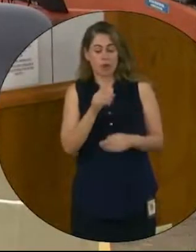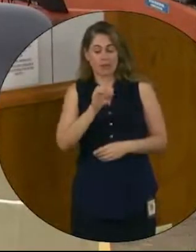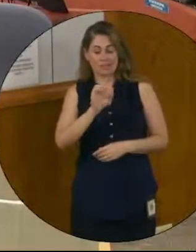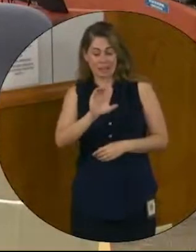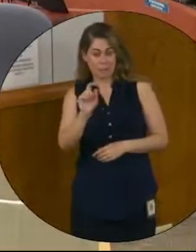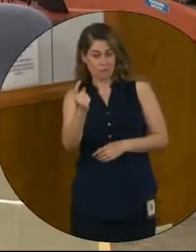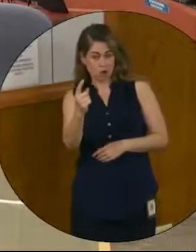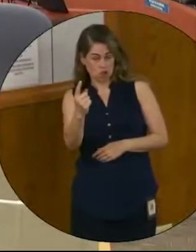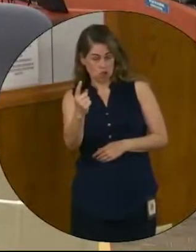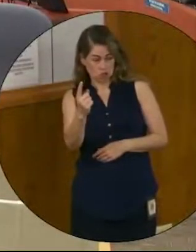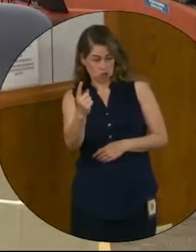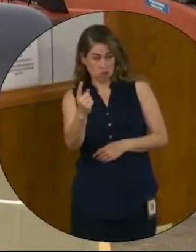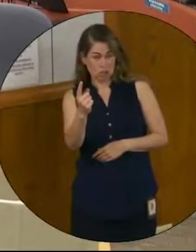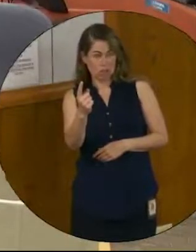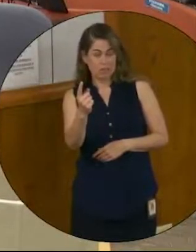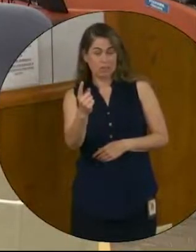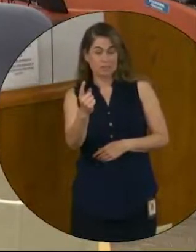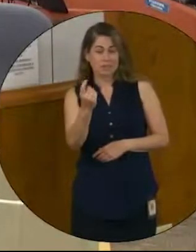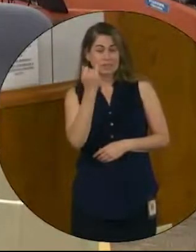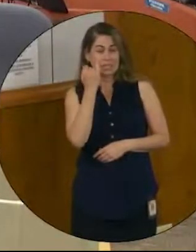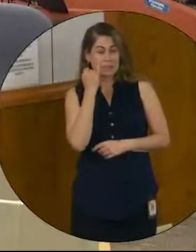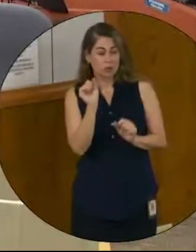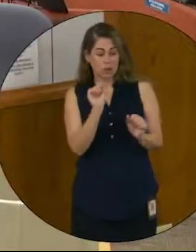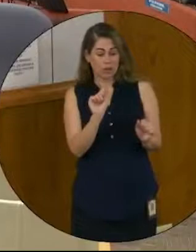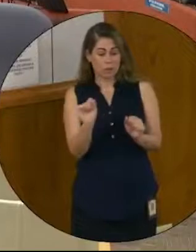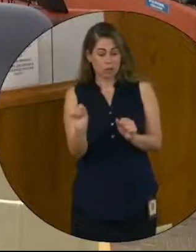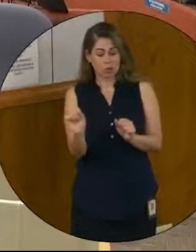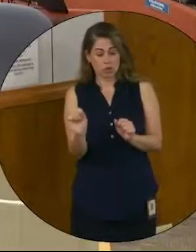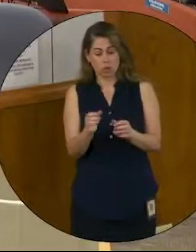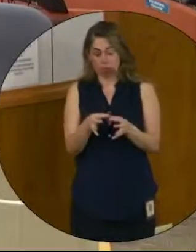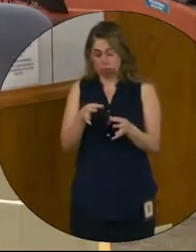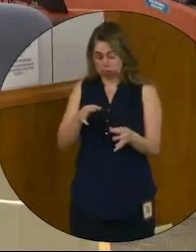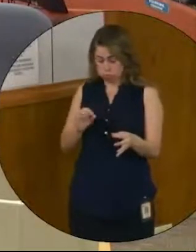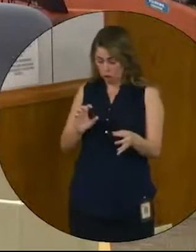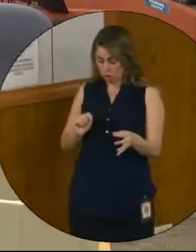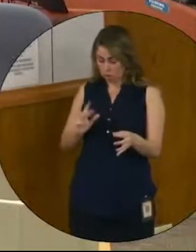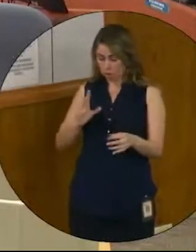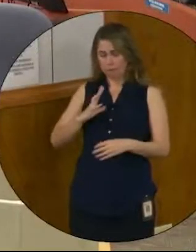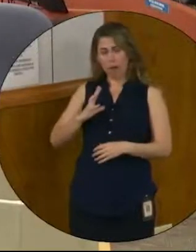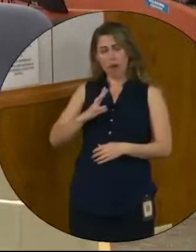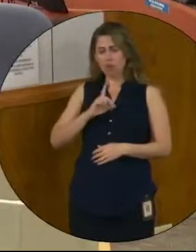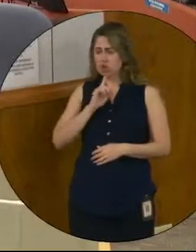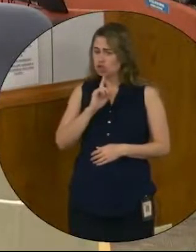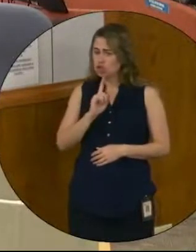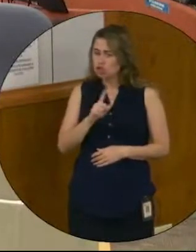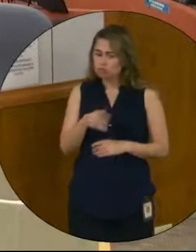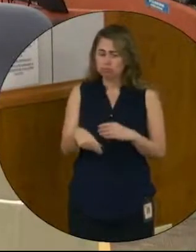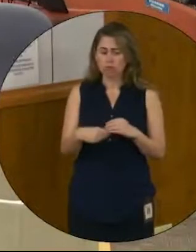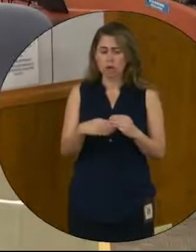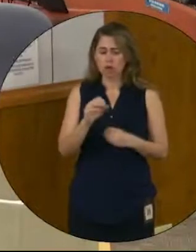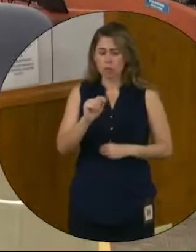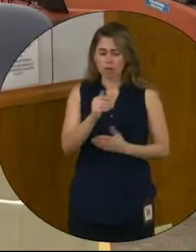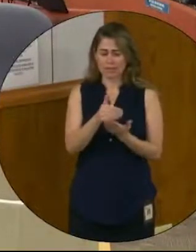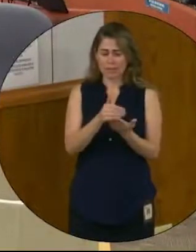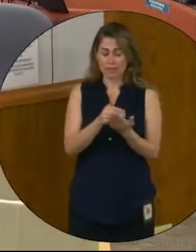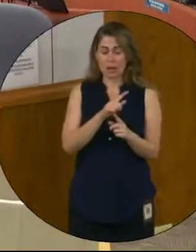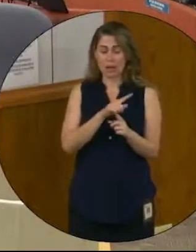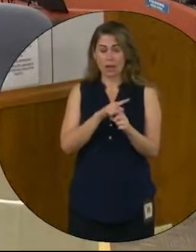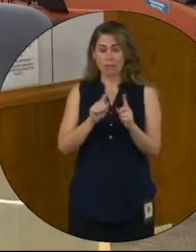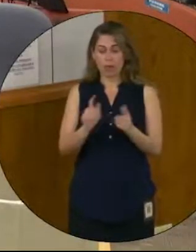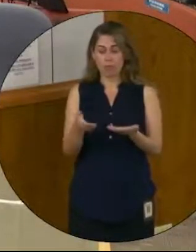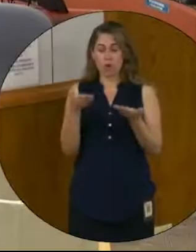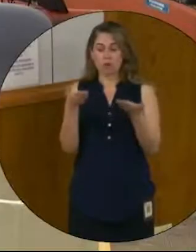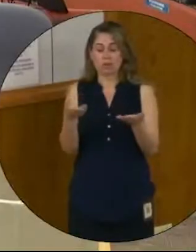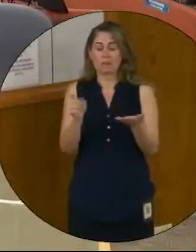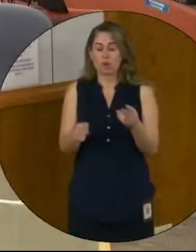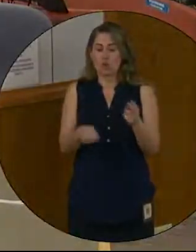or something. If we're able to do it even earlier, sure, put it on October's agenda, but I don't think that we should make a motion and have to